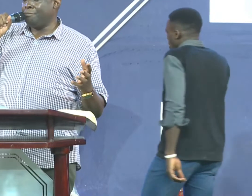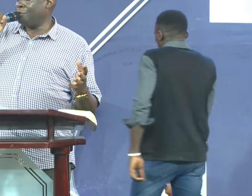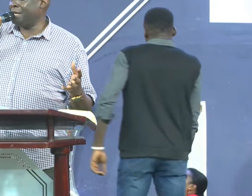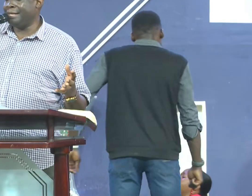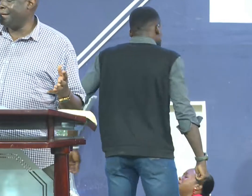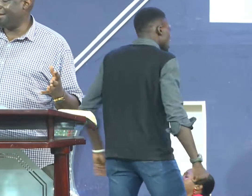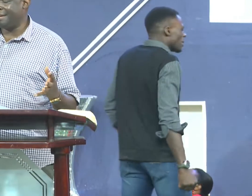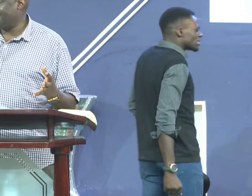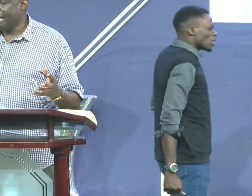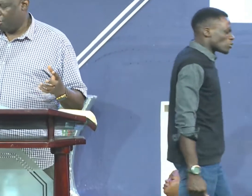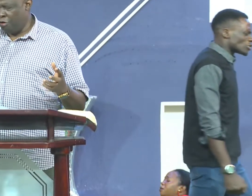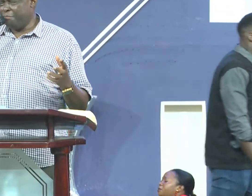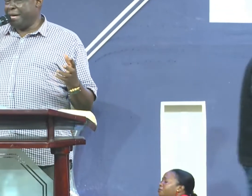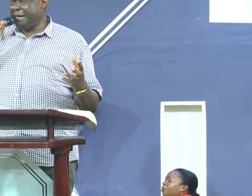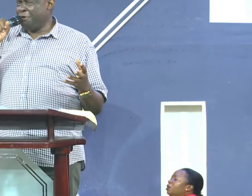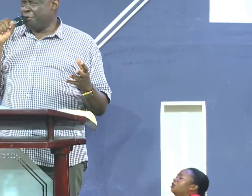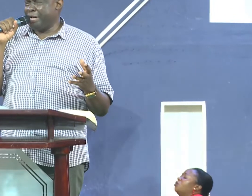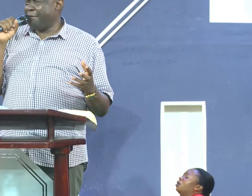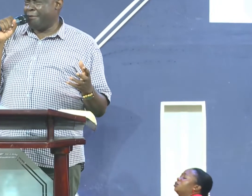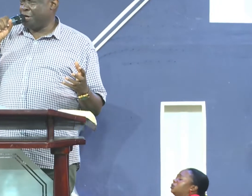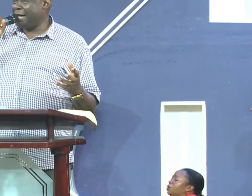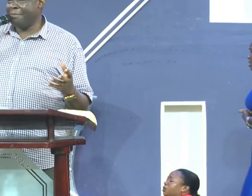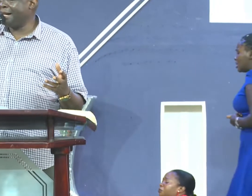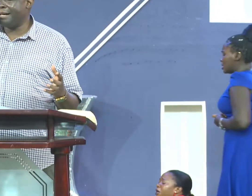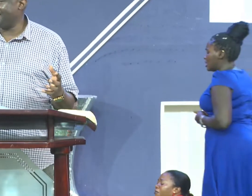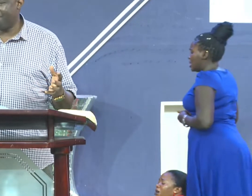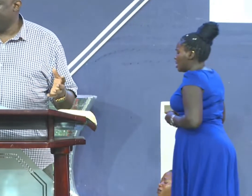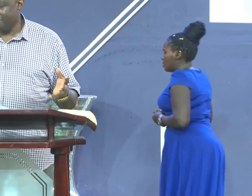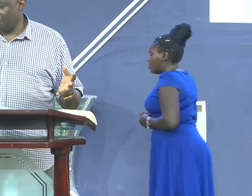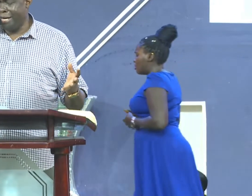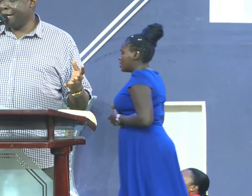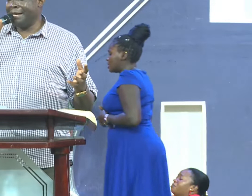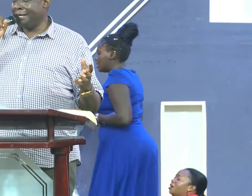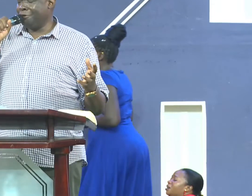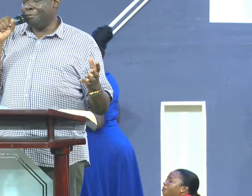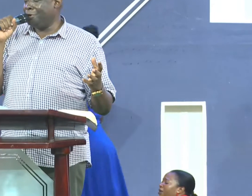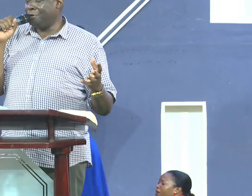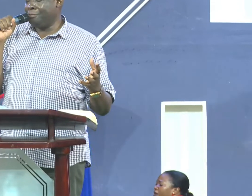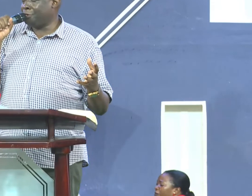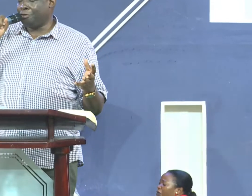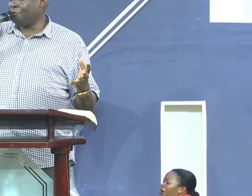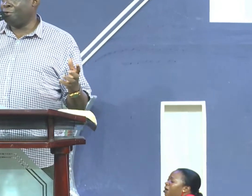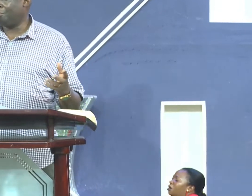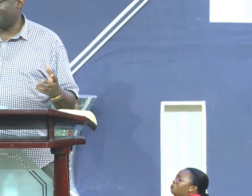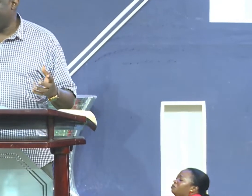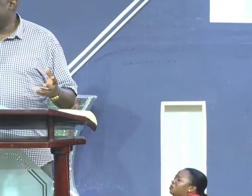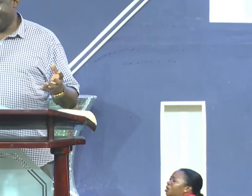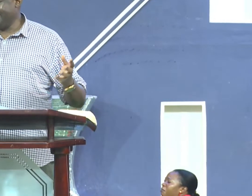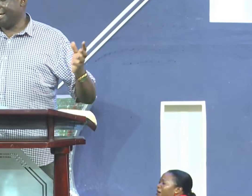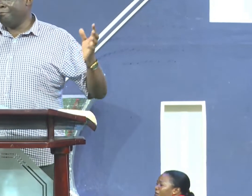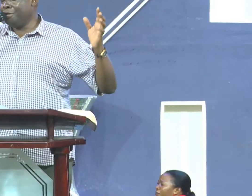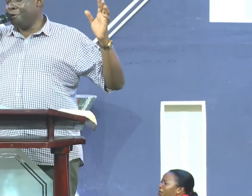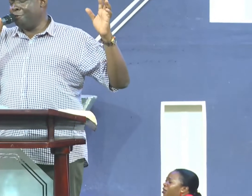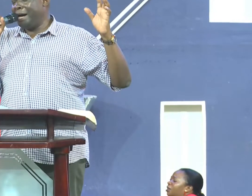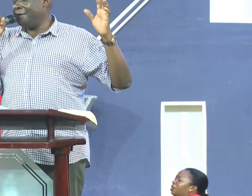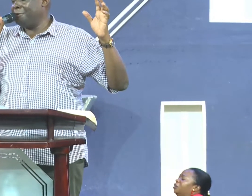wewaawo ne mubiri ombeere okulaba mukama wegayirira omwoyo ntukubu